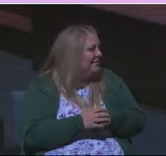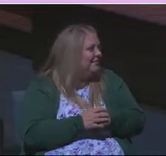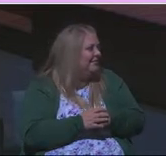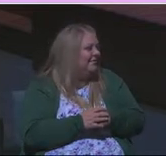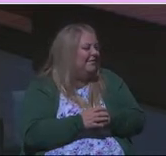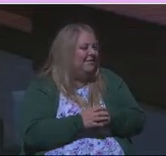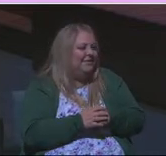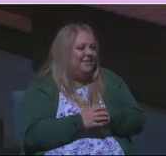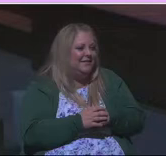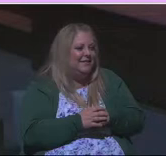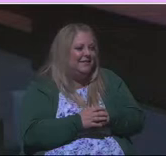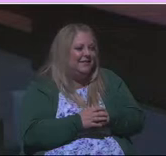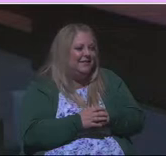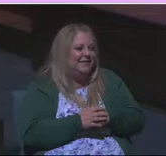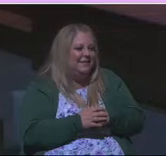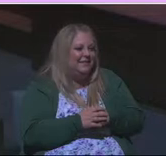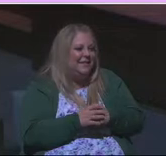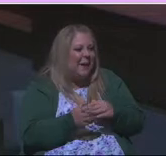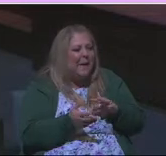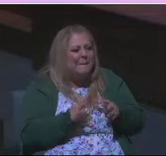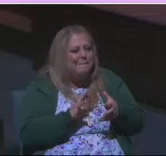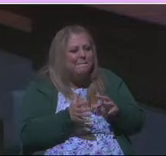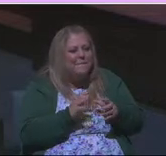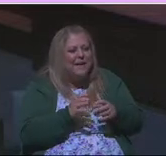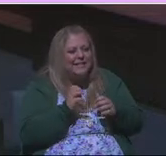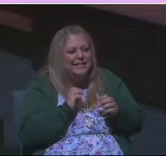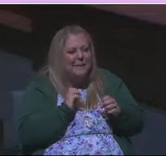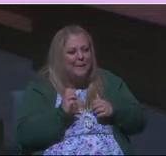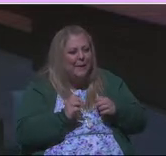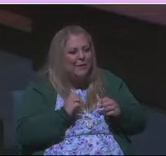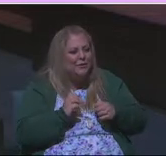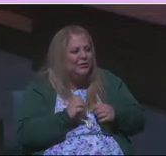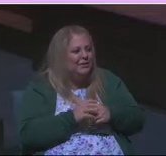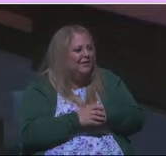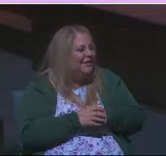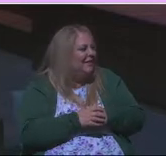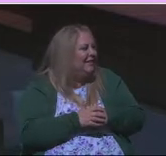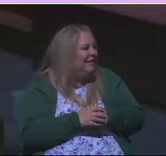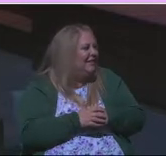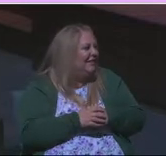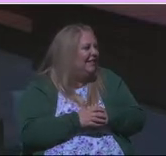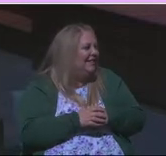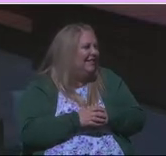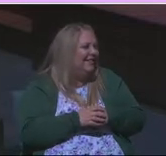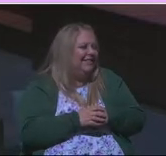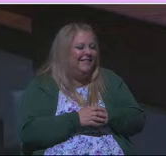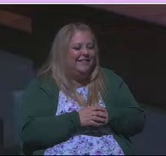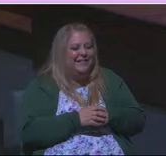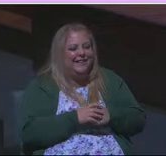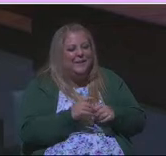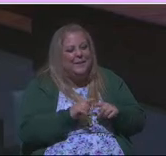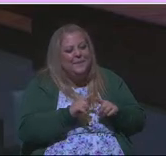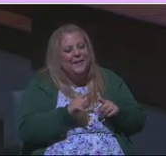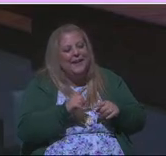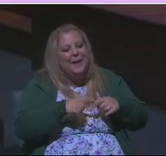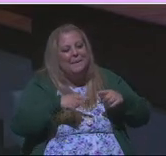Mixed emotions. It's like seeing your mother-in-law go off a cliff in your brand new car. Mixed emotions.